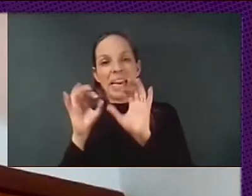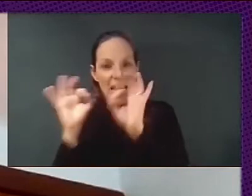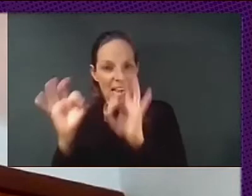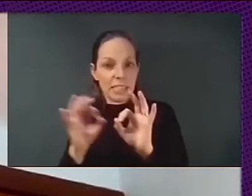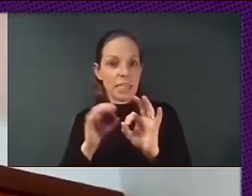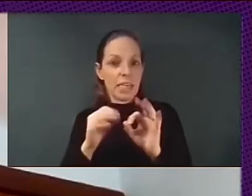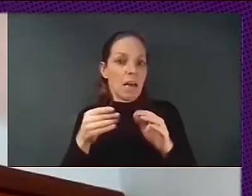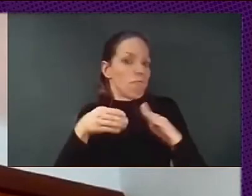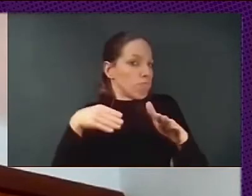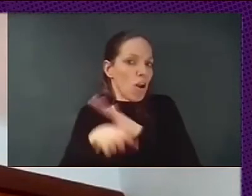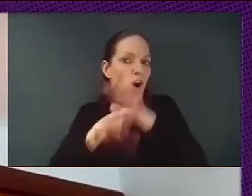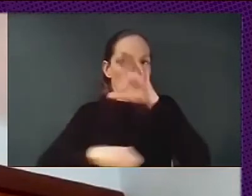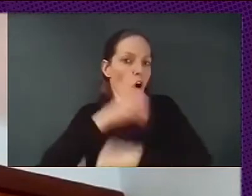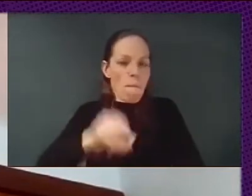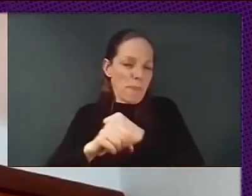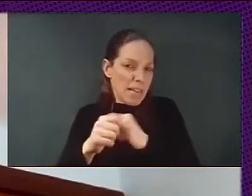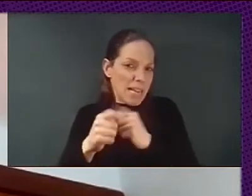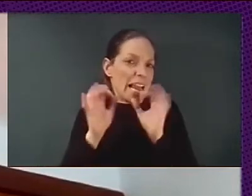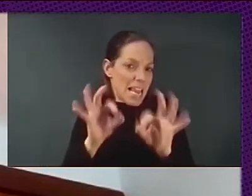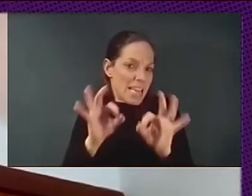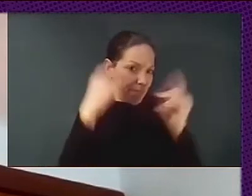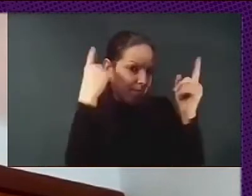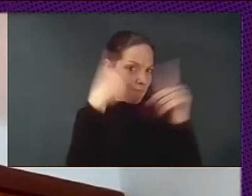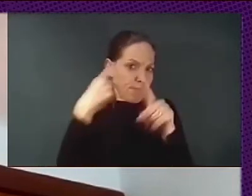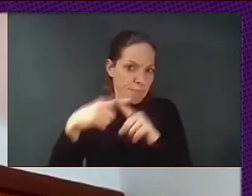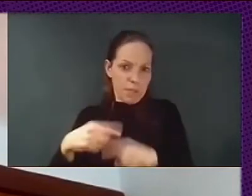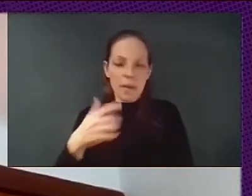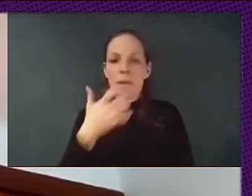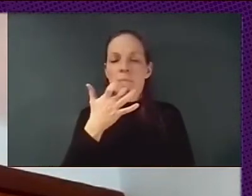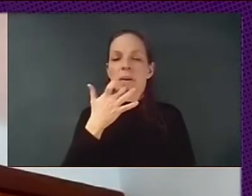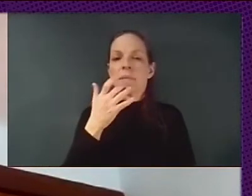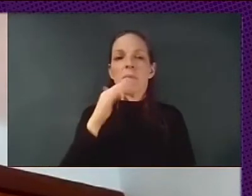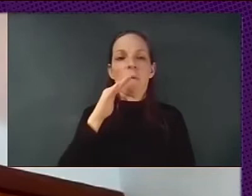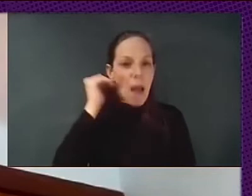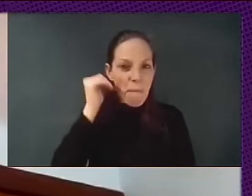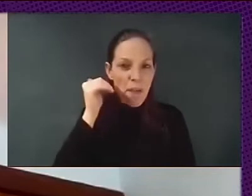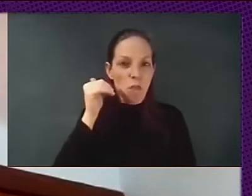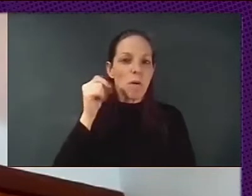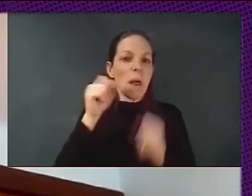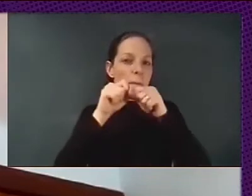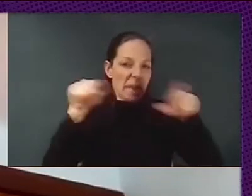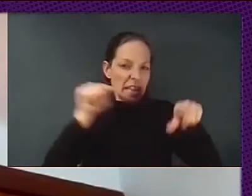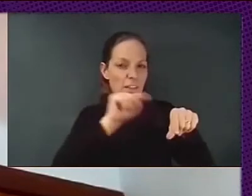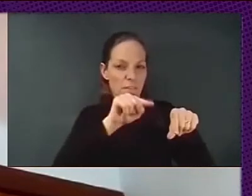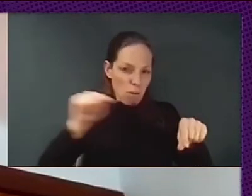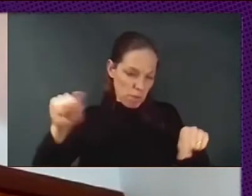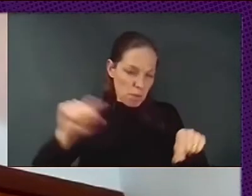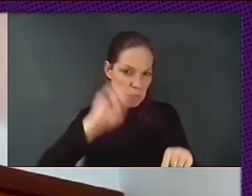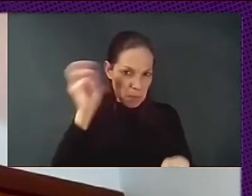and like Amazon, their platform. So if we're going to stick to, say, Facebook, the ideal solution would